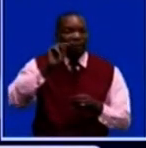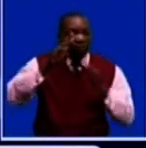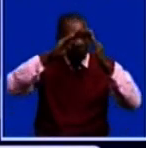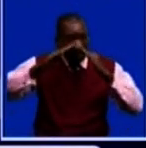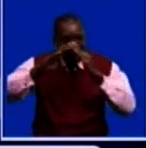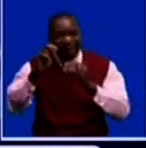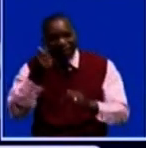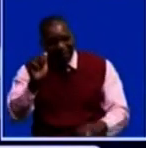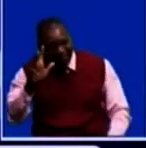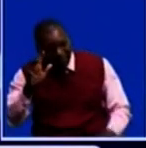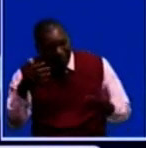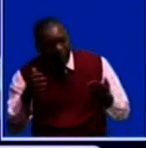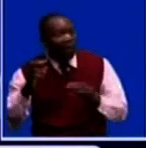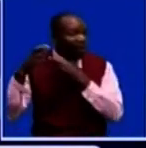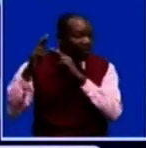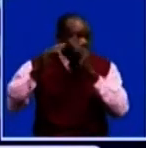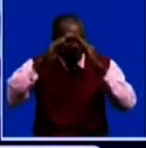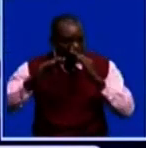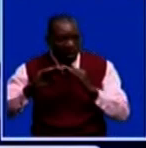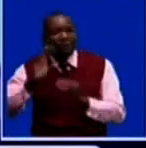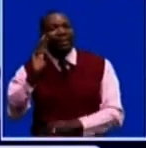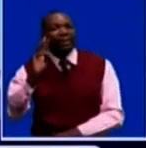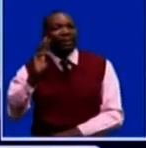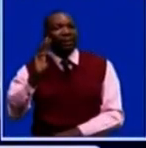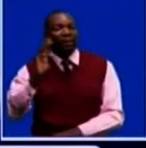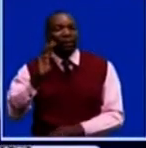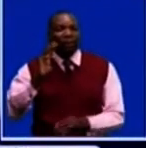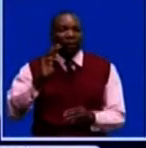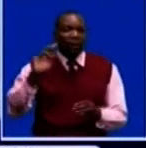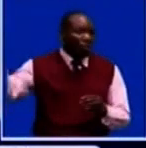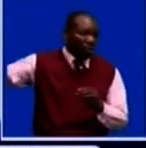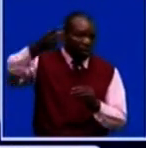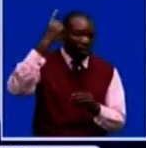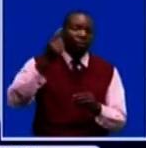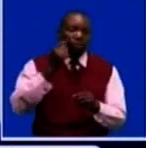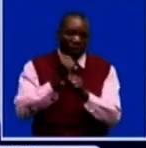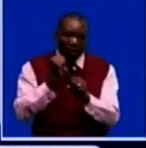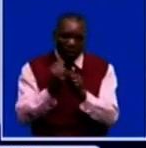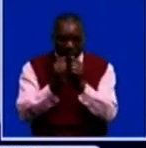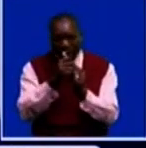6 radio channels, has working ties with over 4 TV stations worldwide.